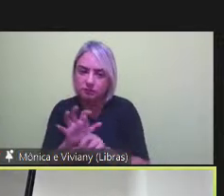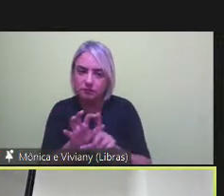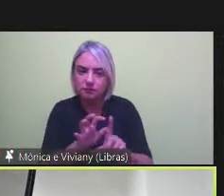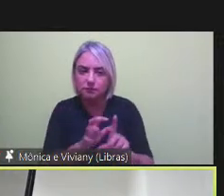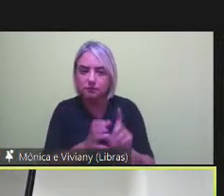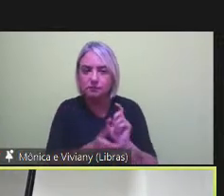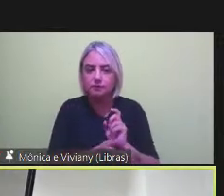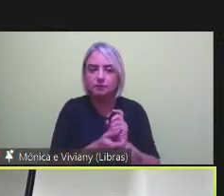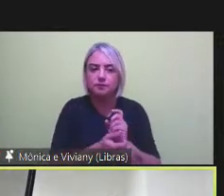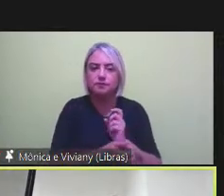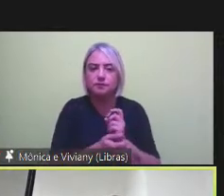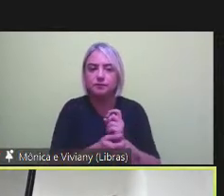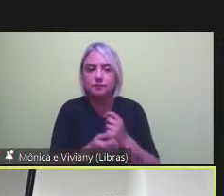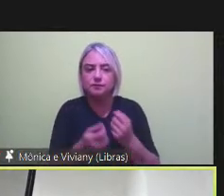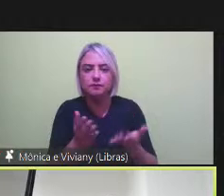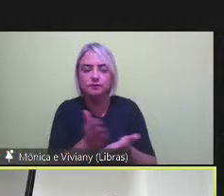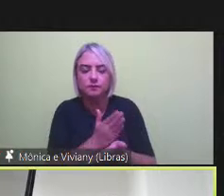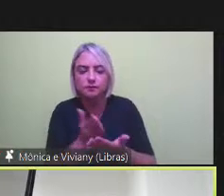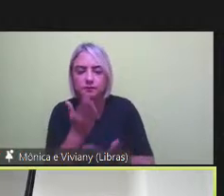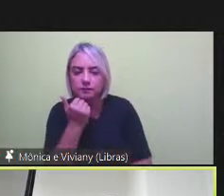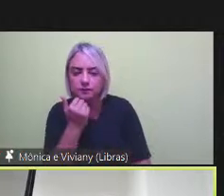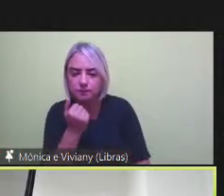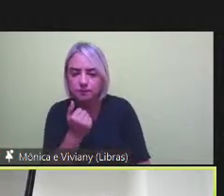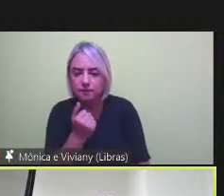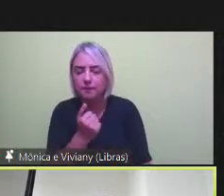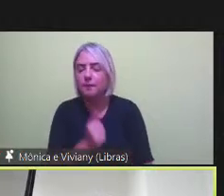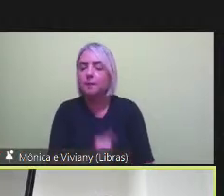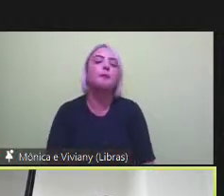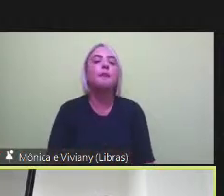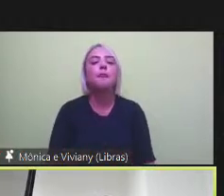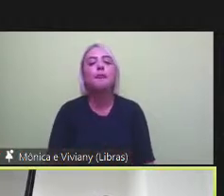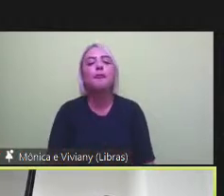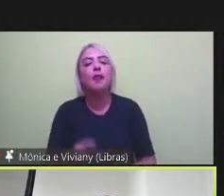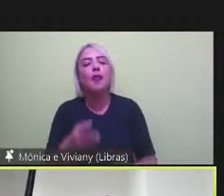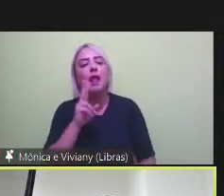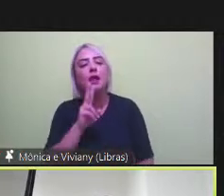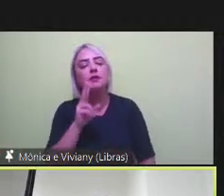that can influence and food